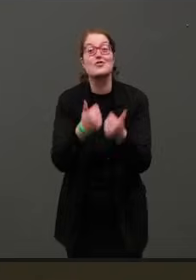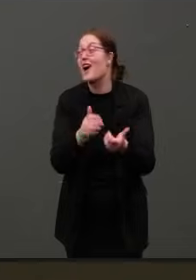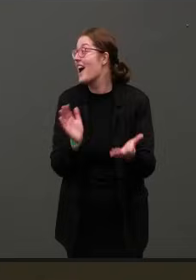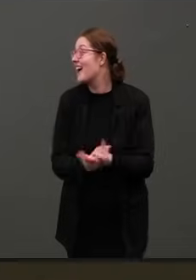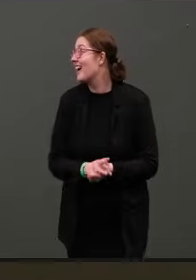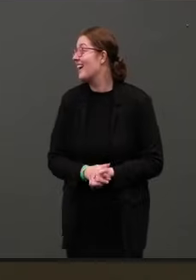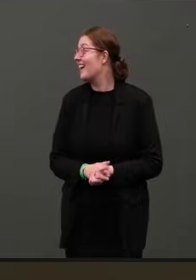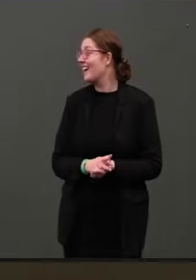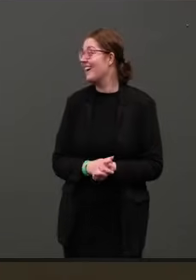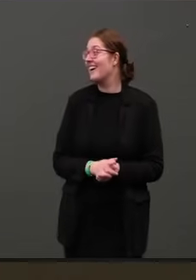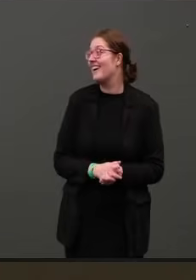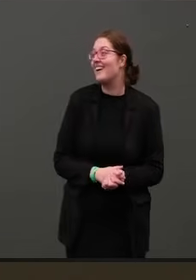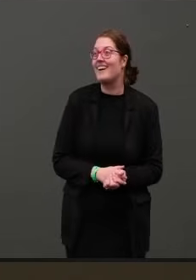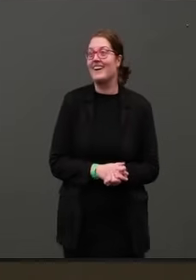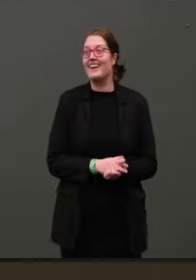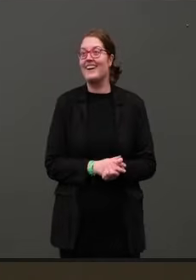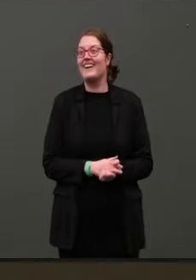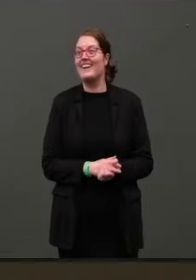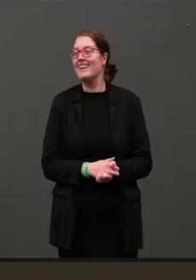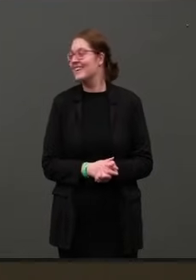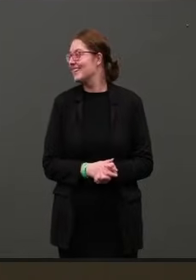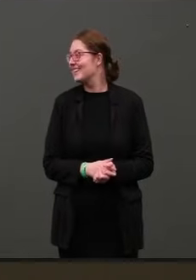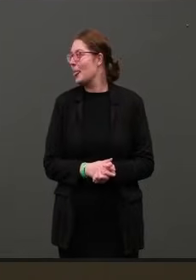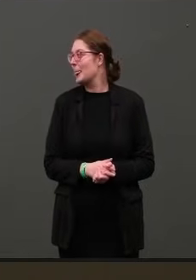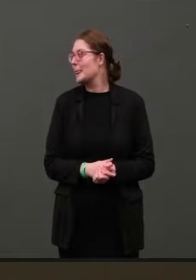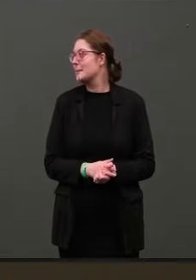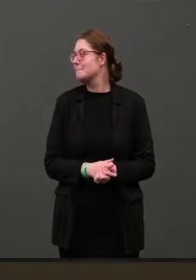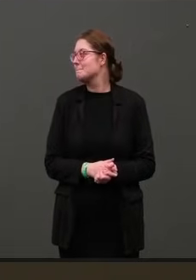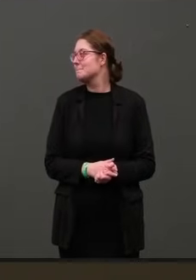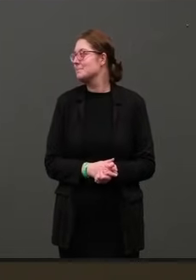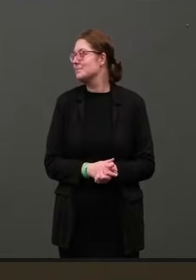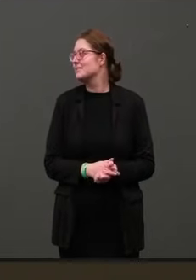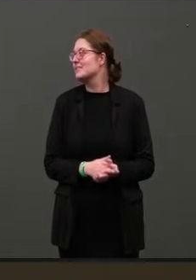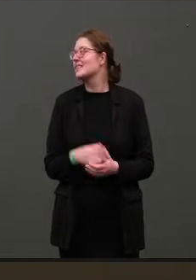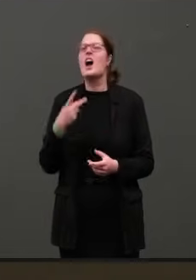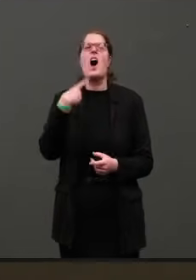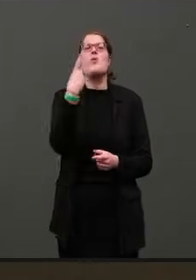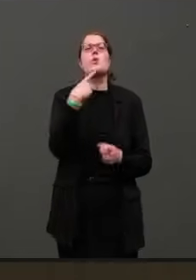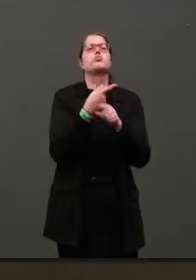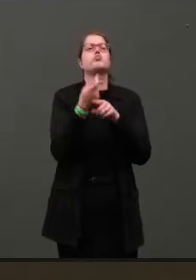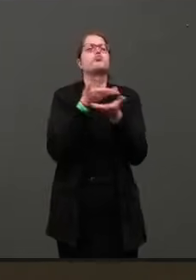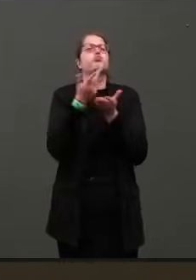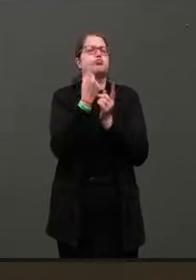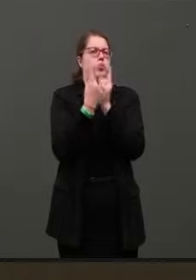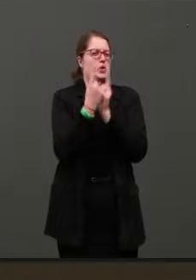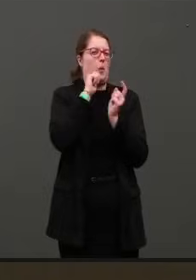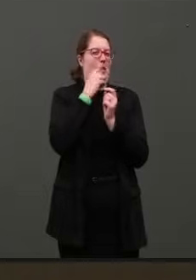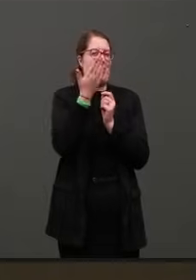the afternoon. So thank you once again, our keynote speaker, Antony Johnston.